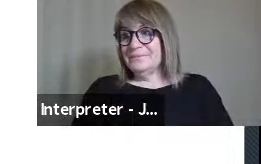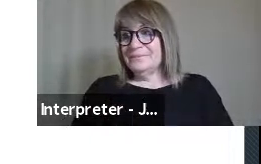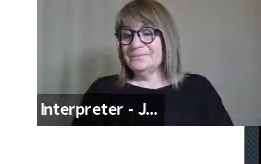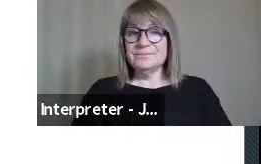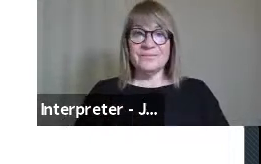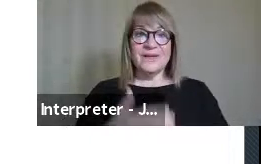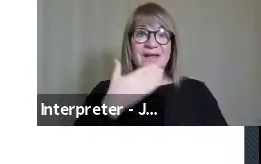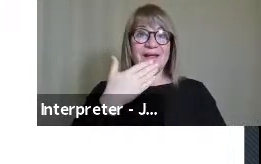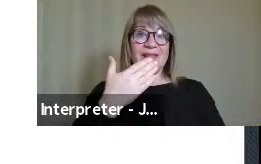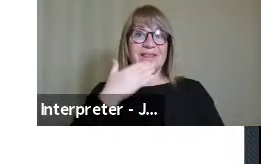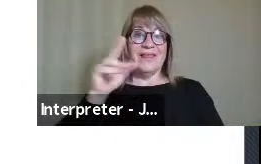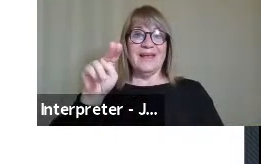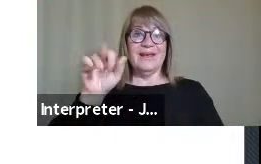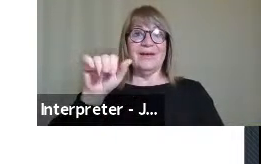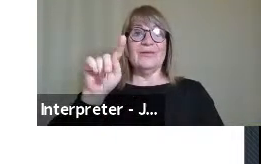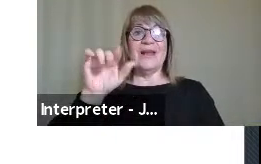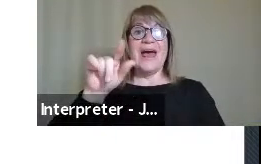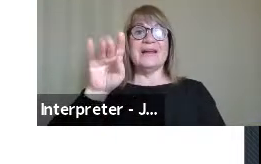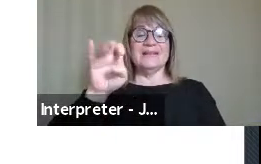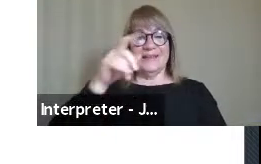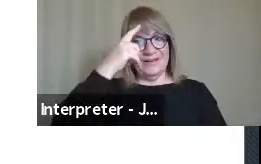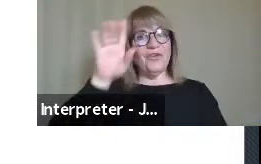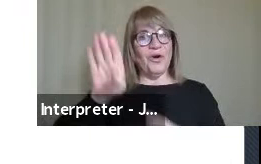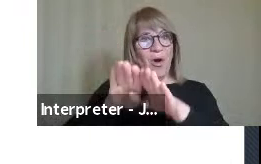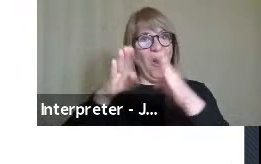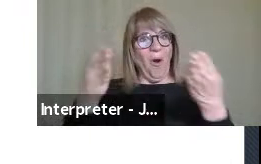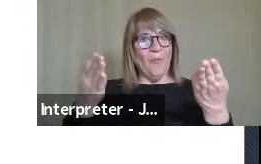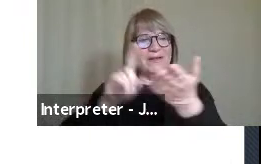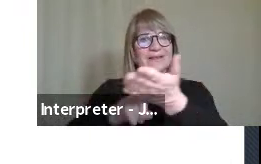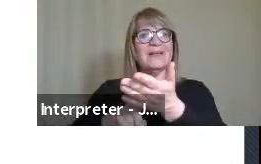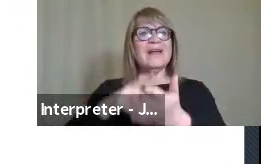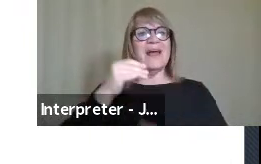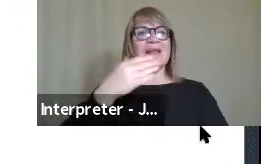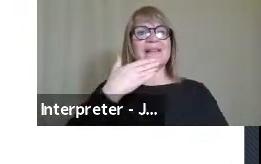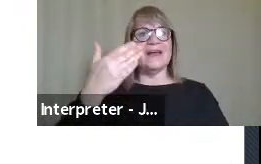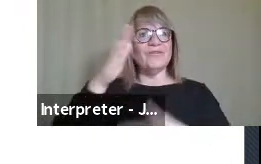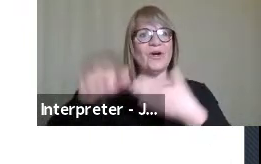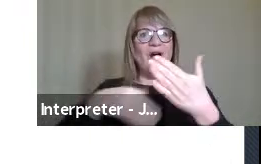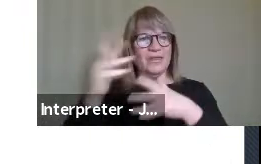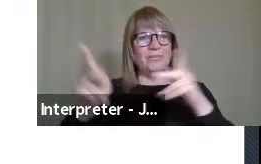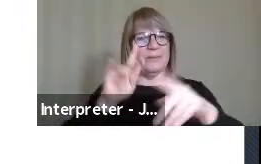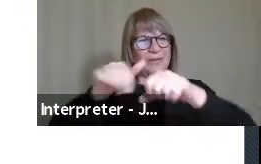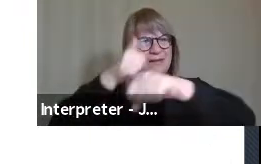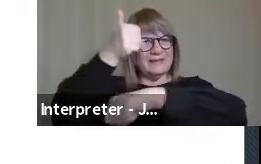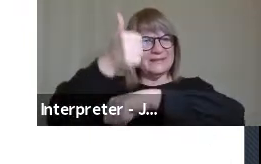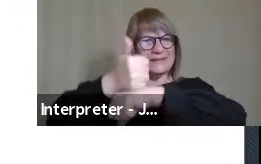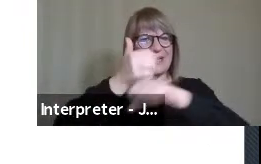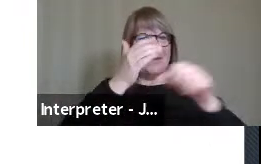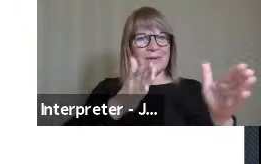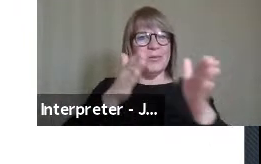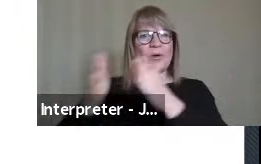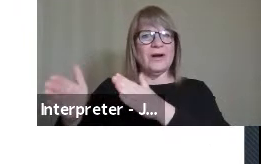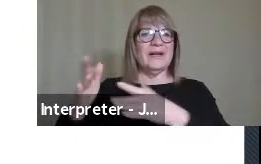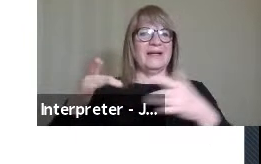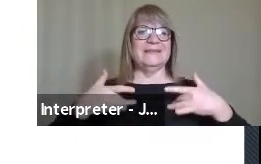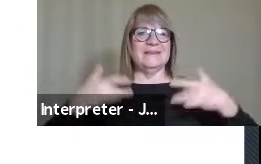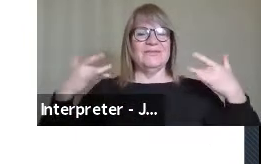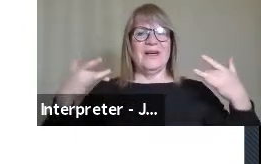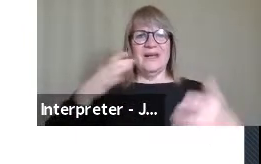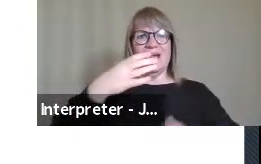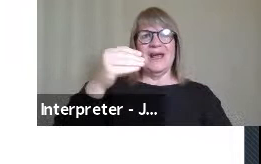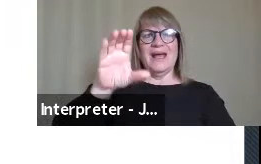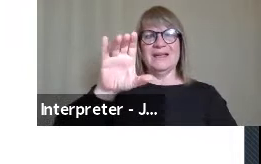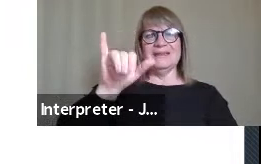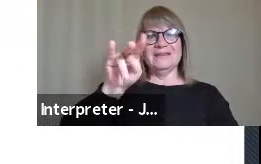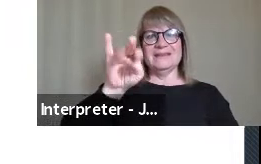thank you natalie for opening us up and and thanks to everyone who's organized this event and cynthia for really getting us